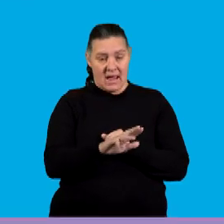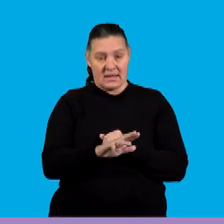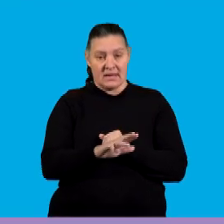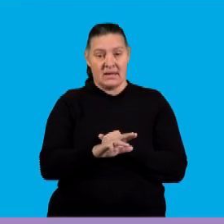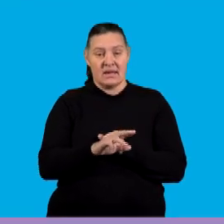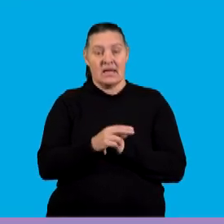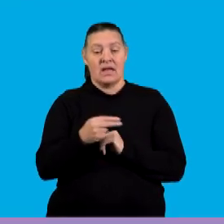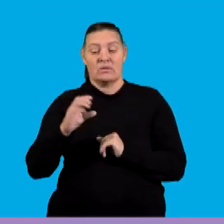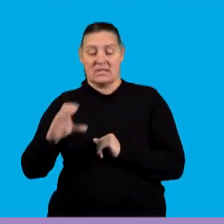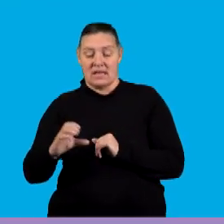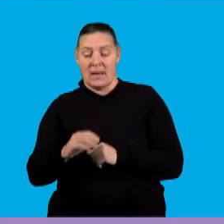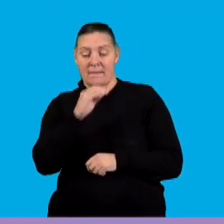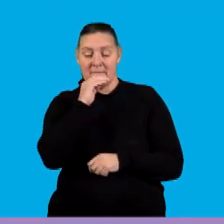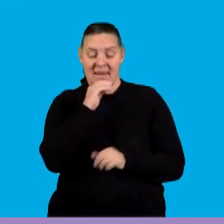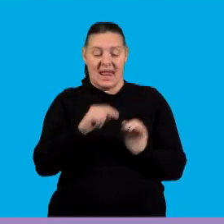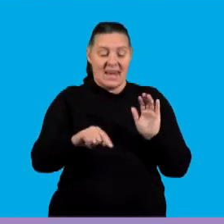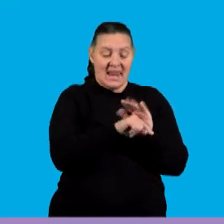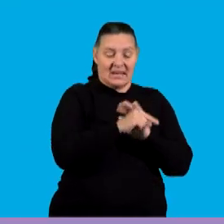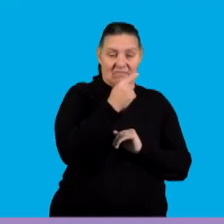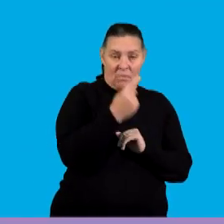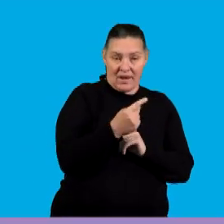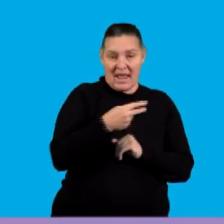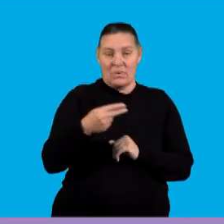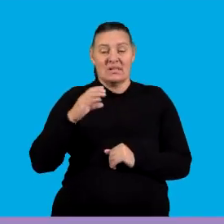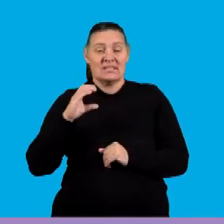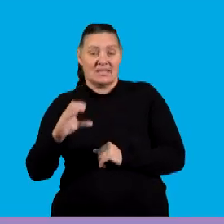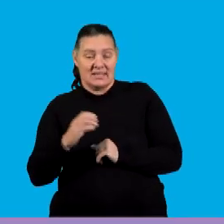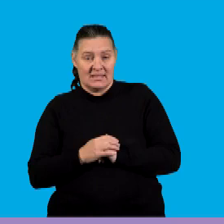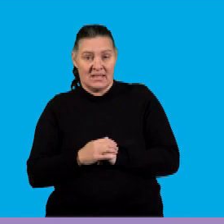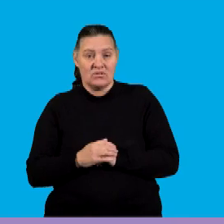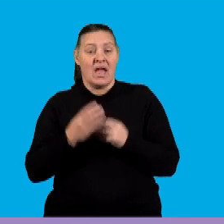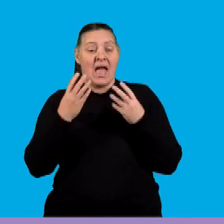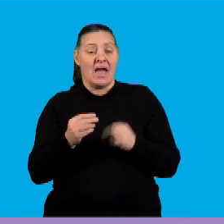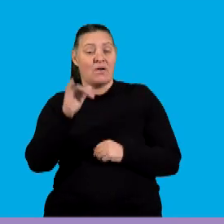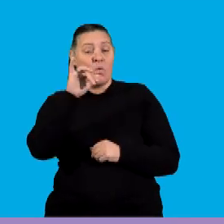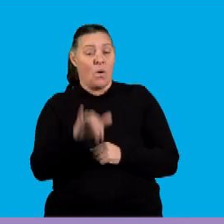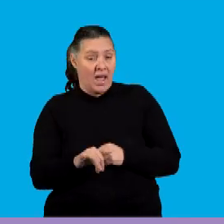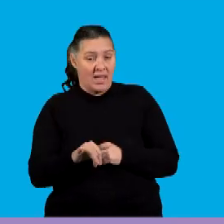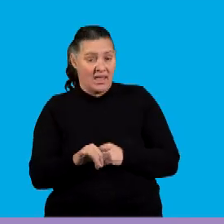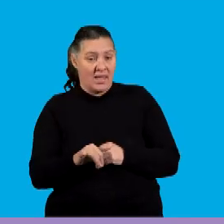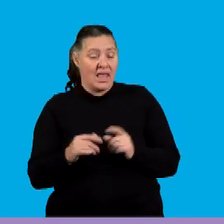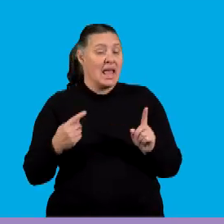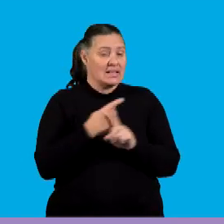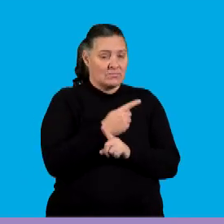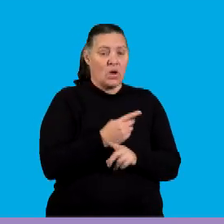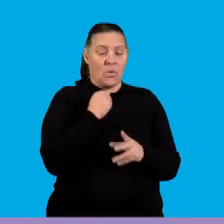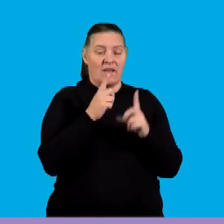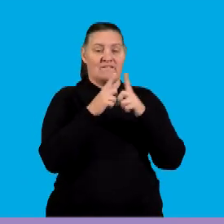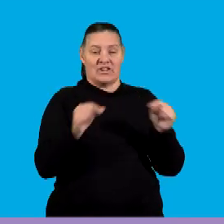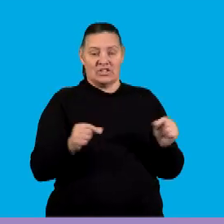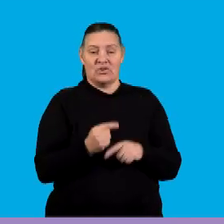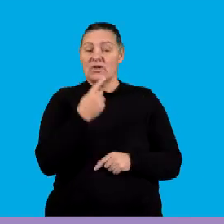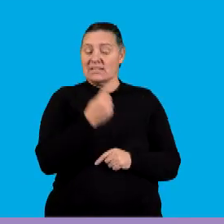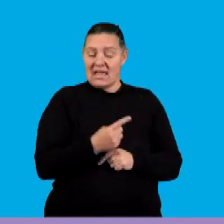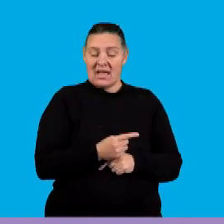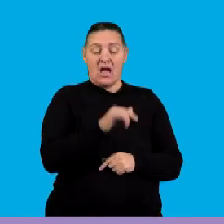that c is a negative 1. Now once we have our y-intercept, we can complete our equation and